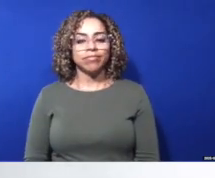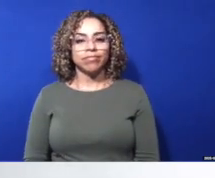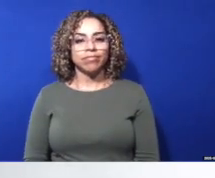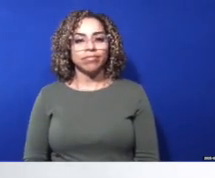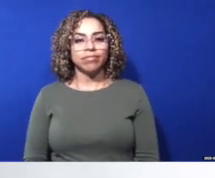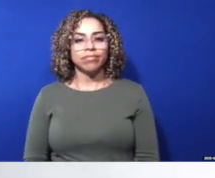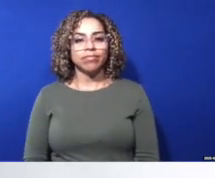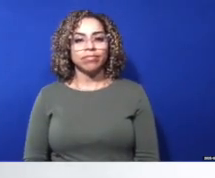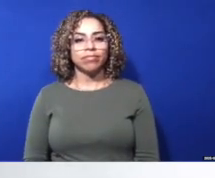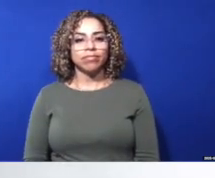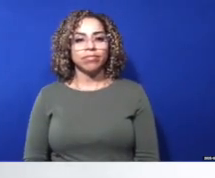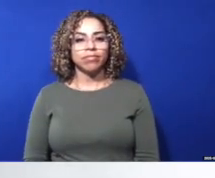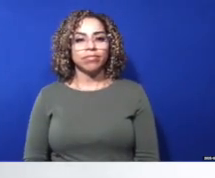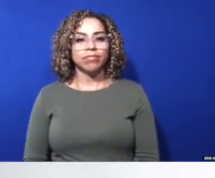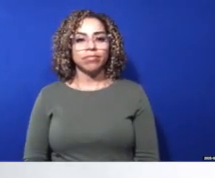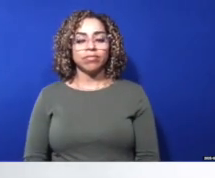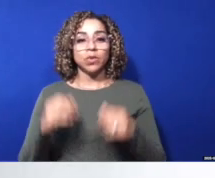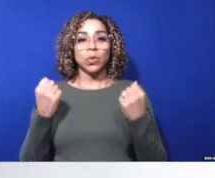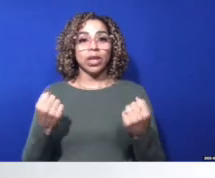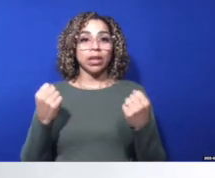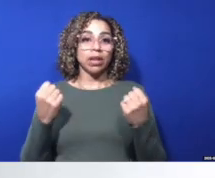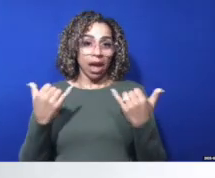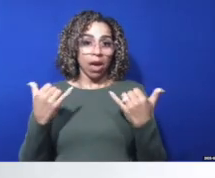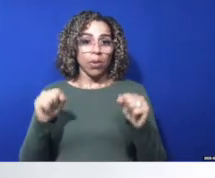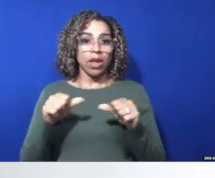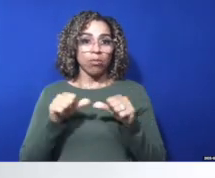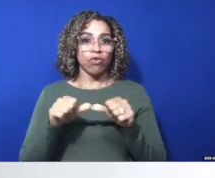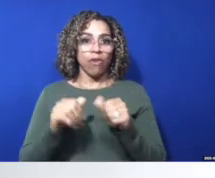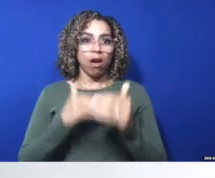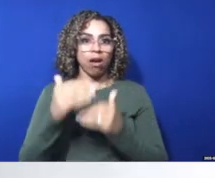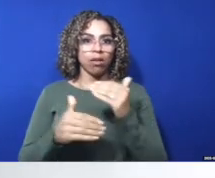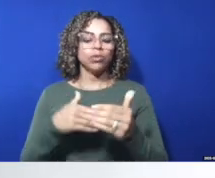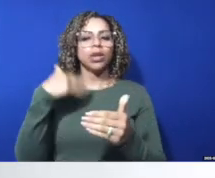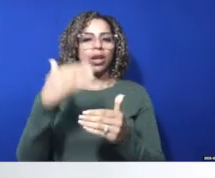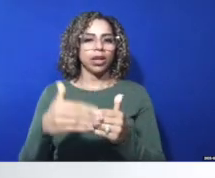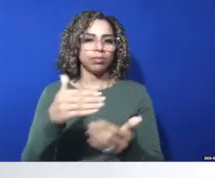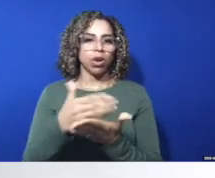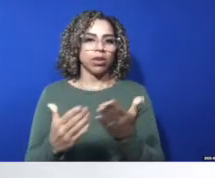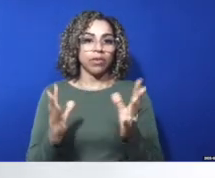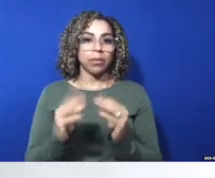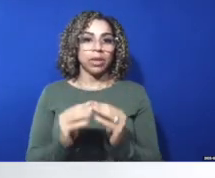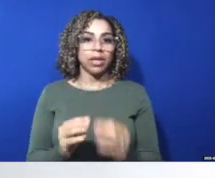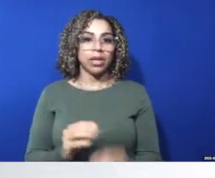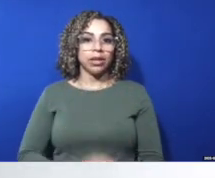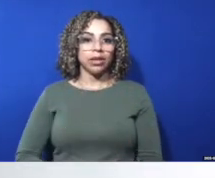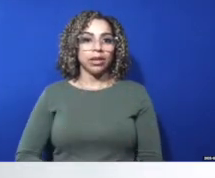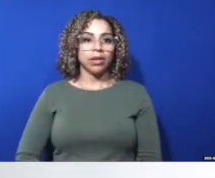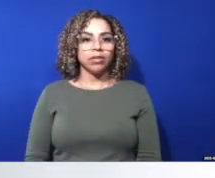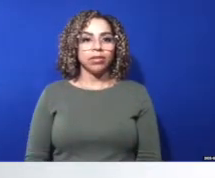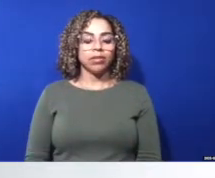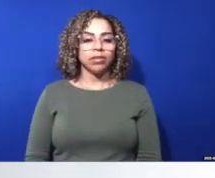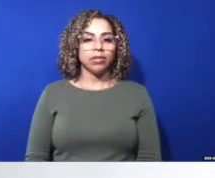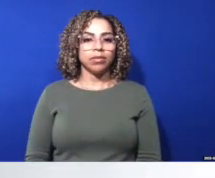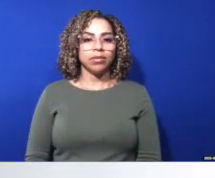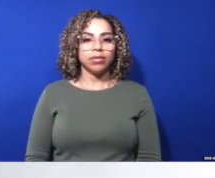So we can move on to the next portion of our meeting. If Zubair, you could